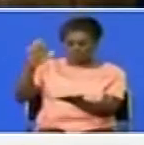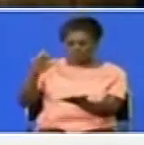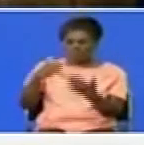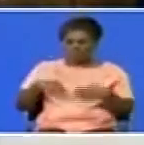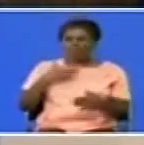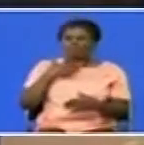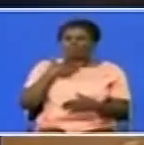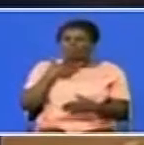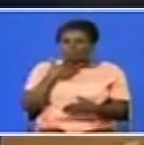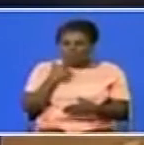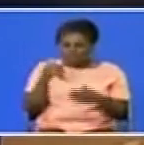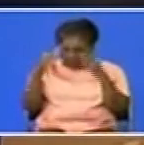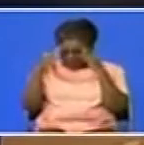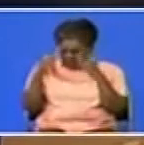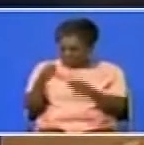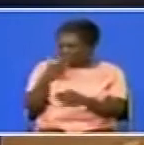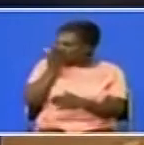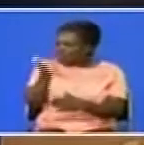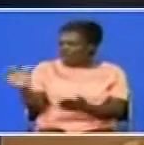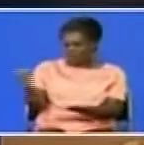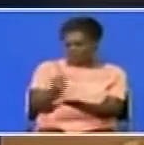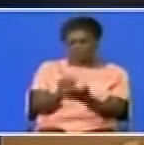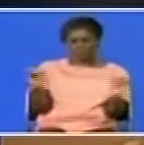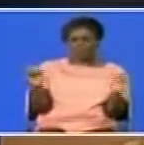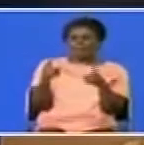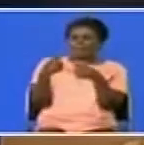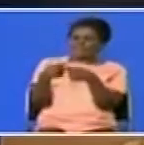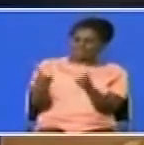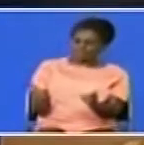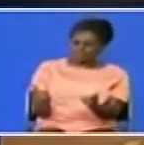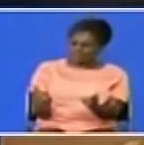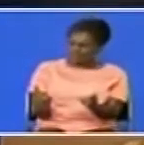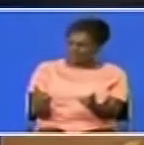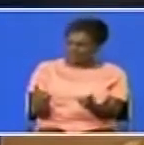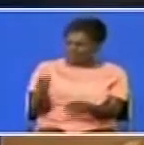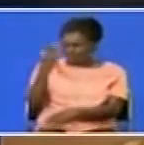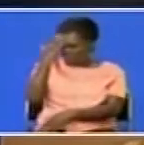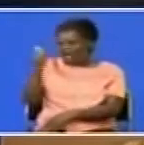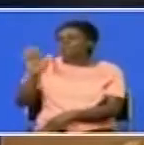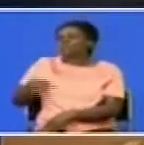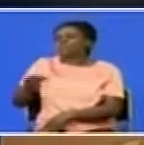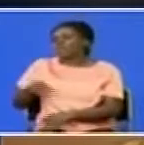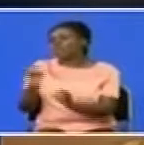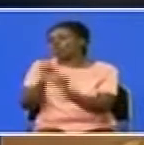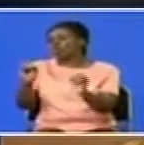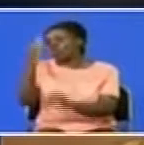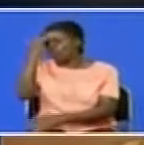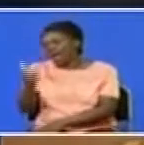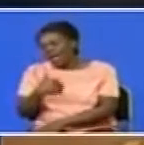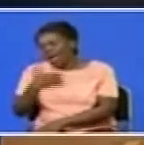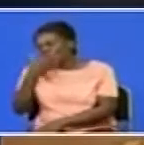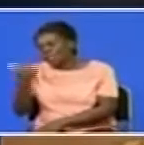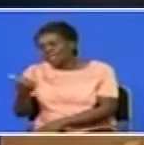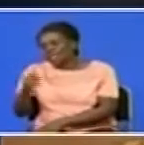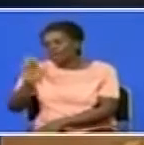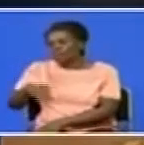do not want to demean the appointments made by the president and his deputy, but why not women? We have better women with better